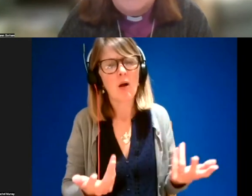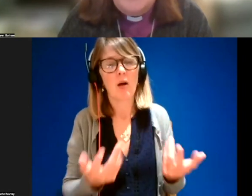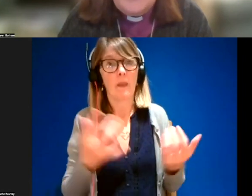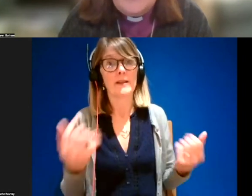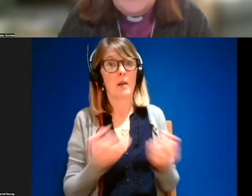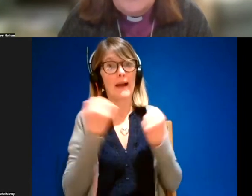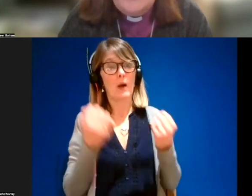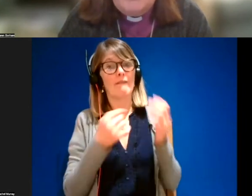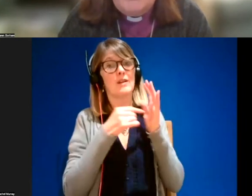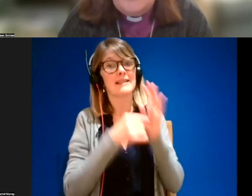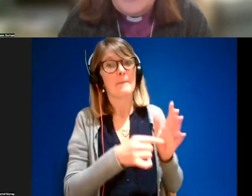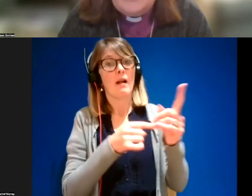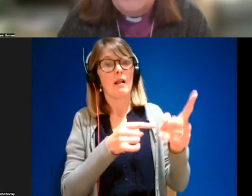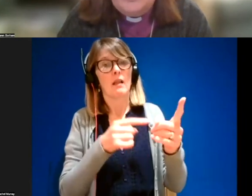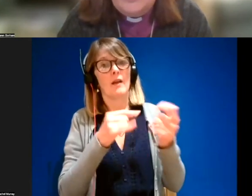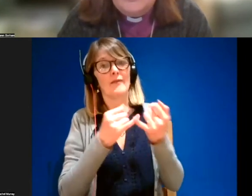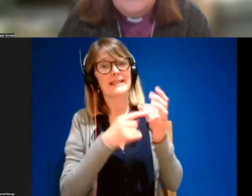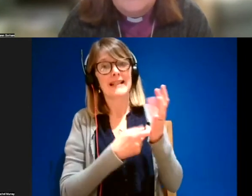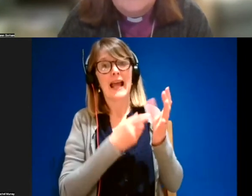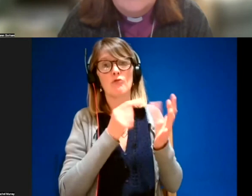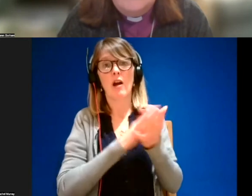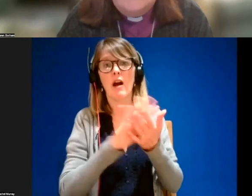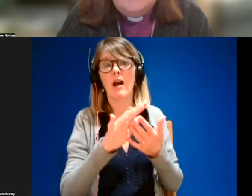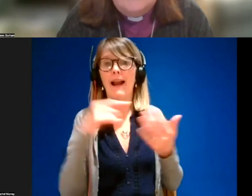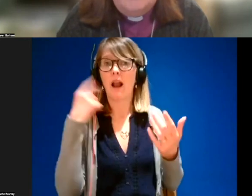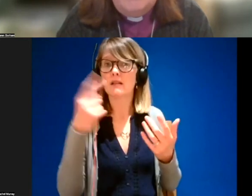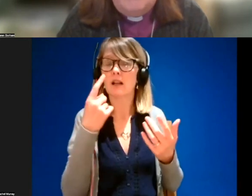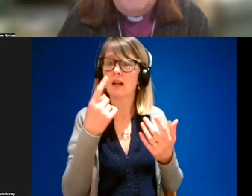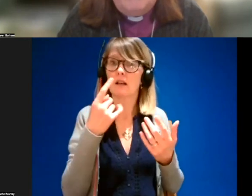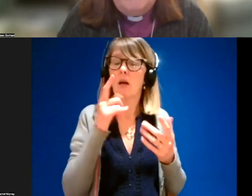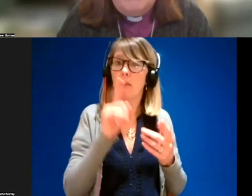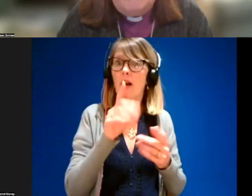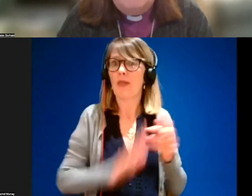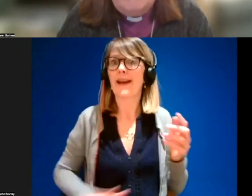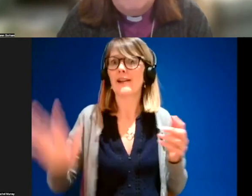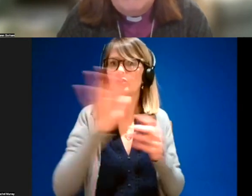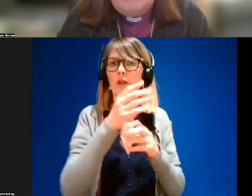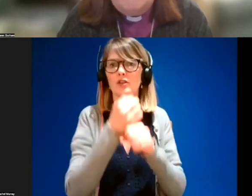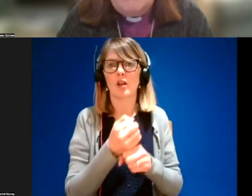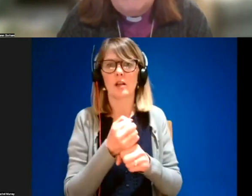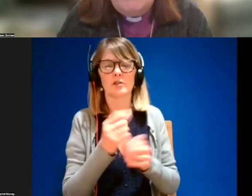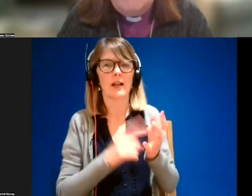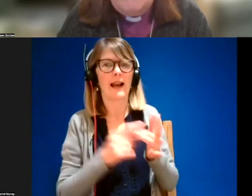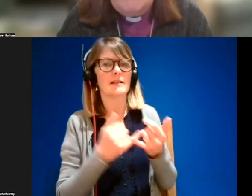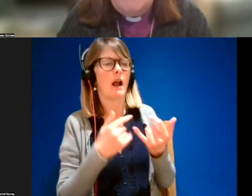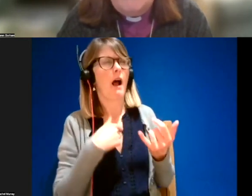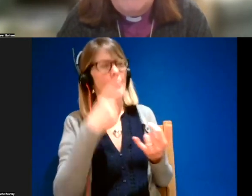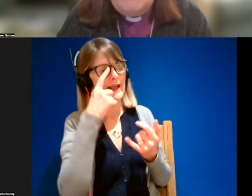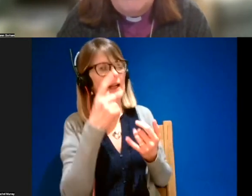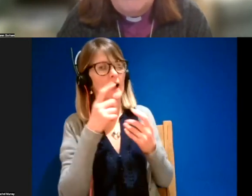and particularly in London, but also in the national church. Yeah, I think visibility is really, really important, and being willing